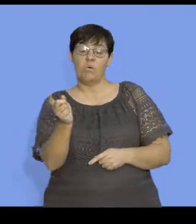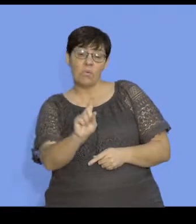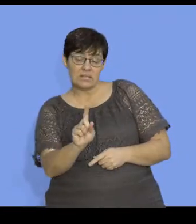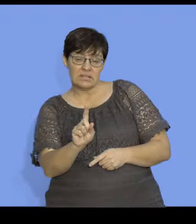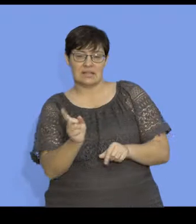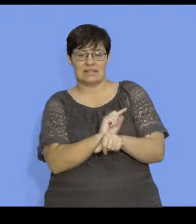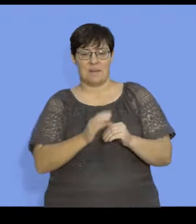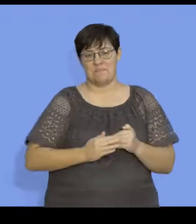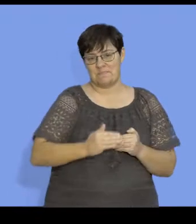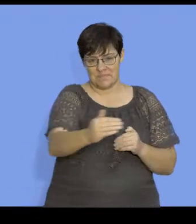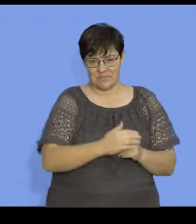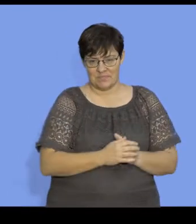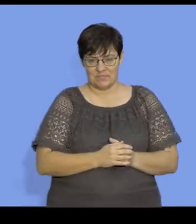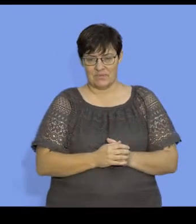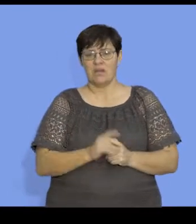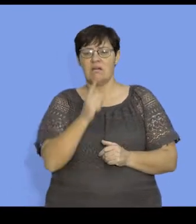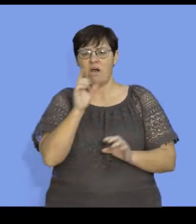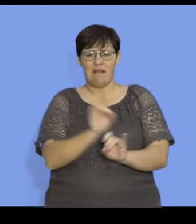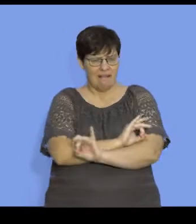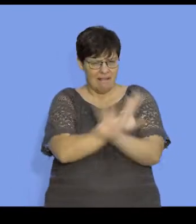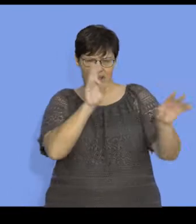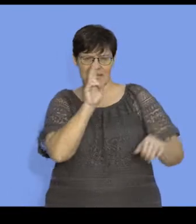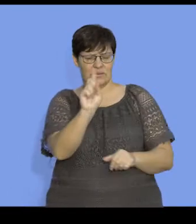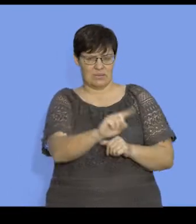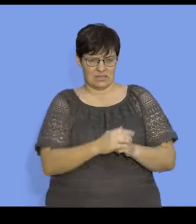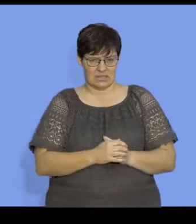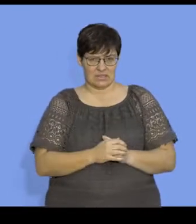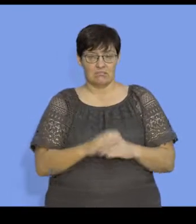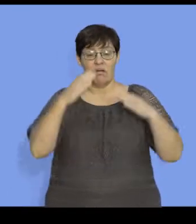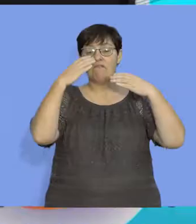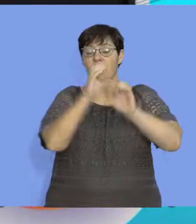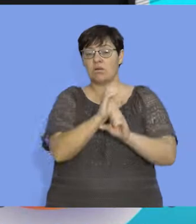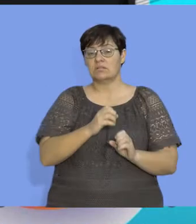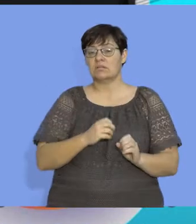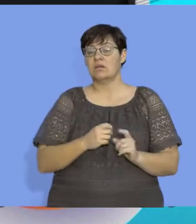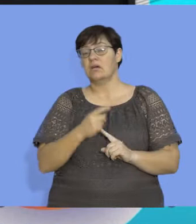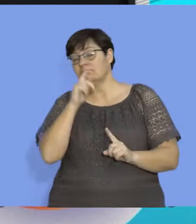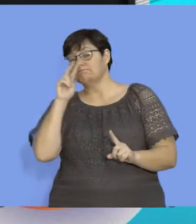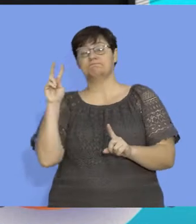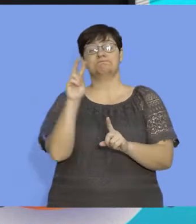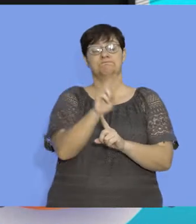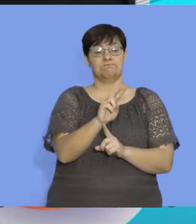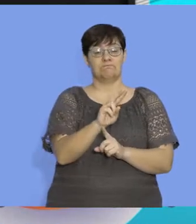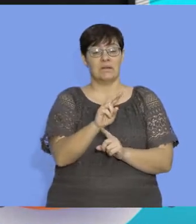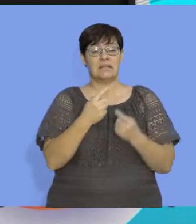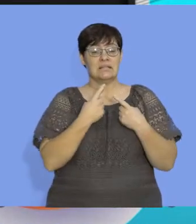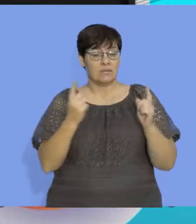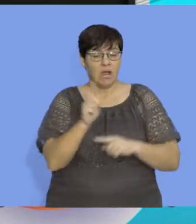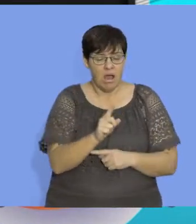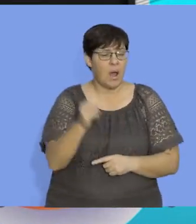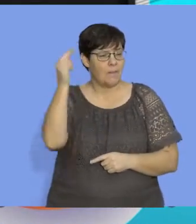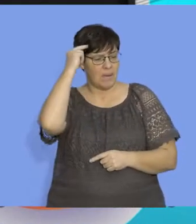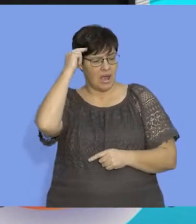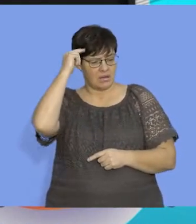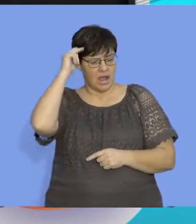the forecast period. So once again here you can clearly see that when your focus is on the projected income statement, your mindset has